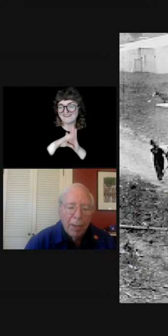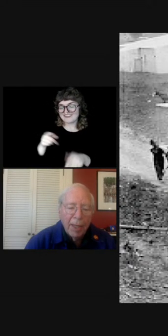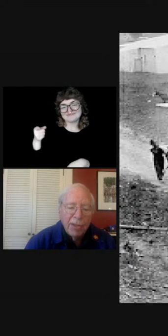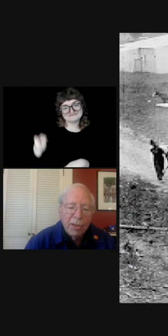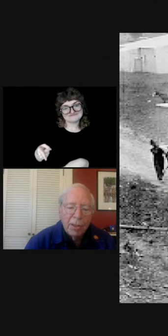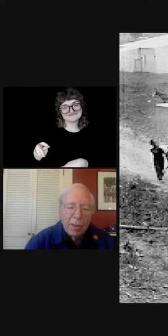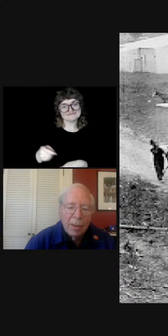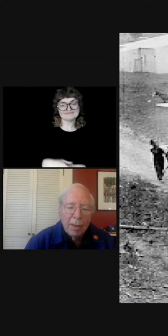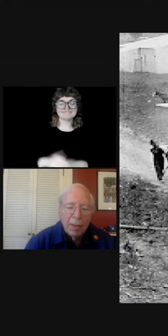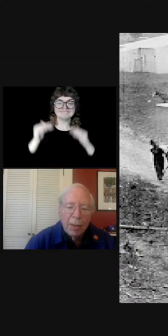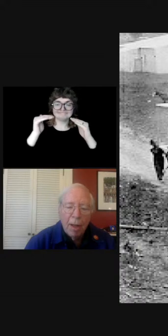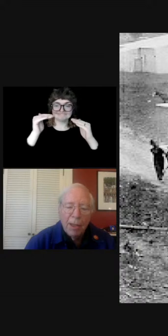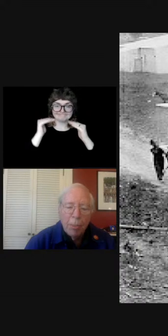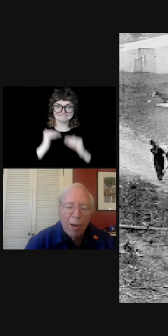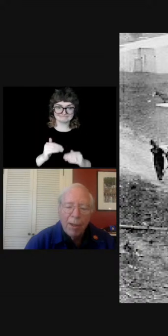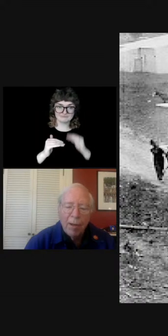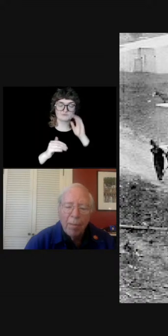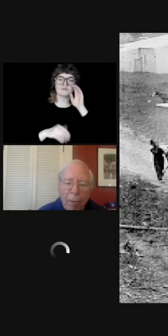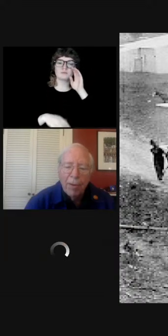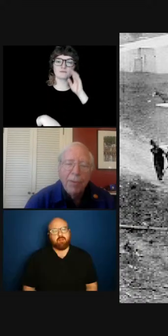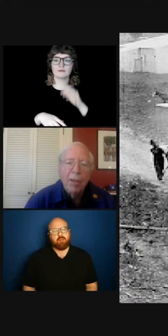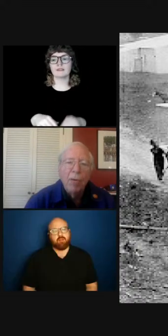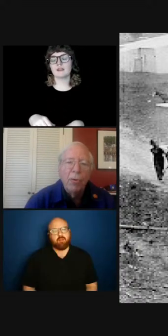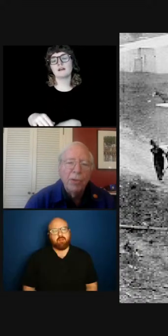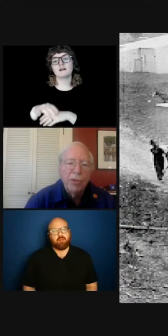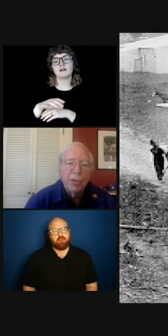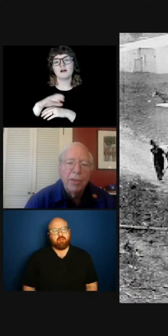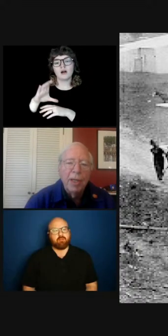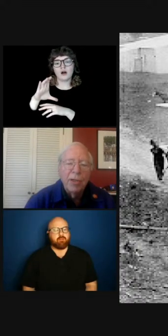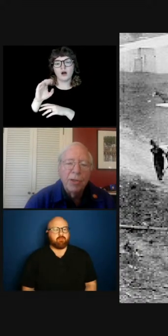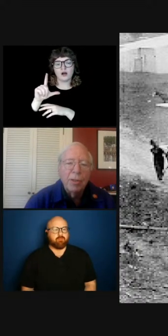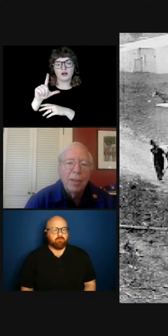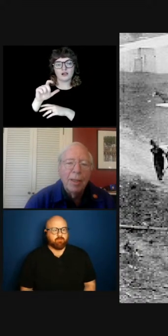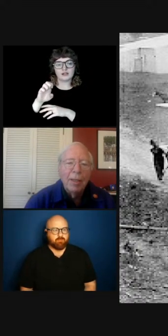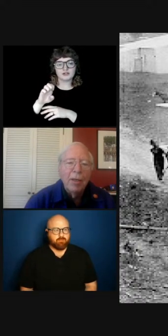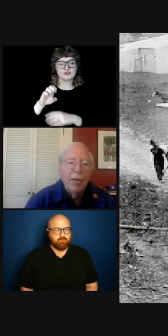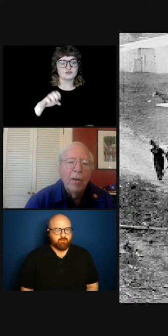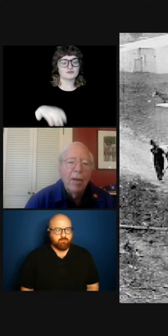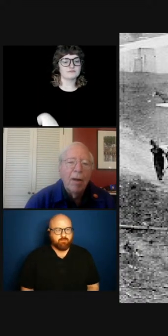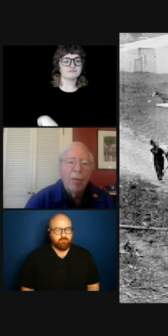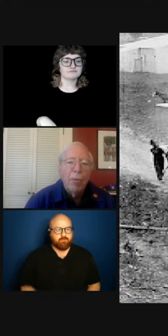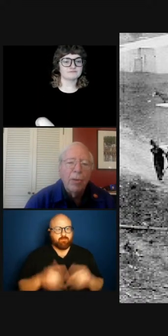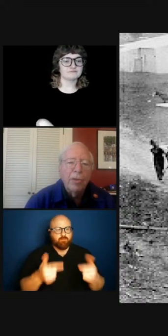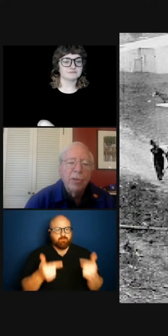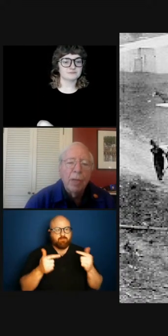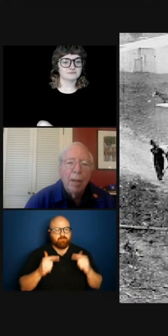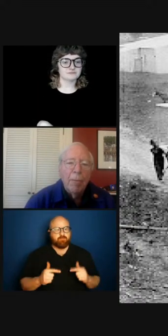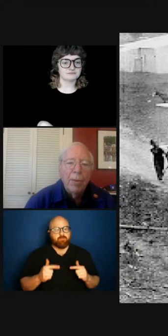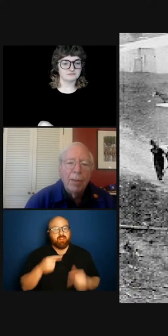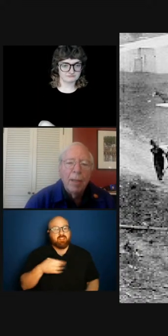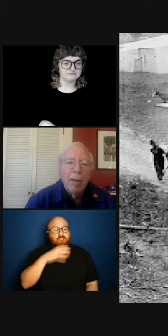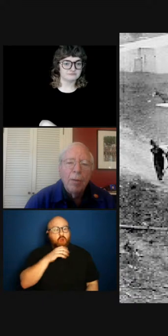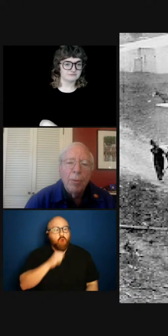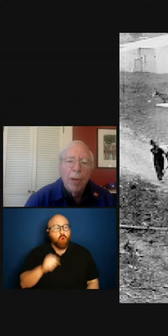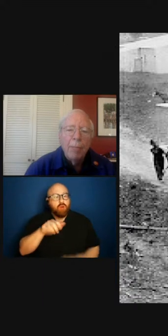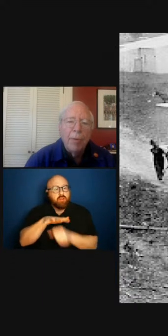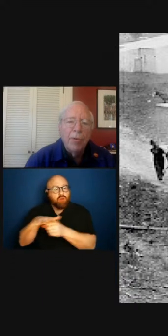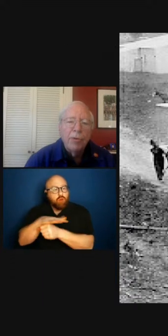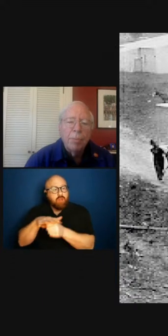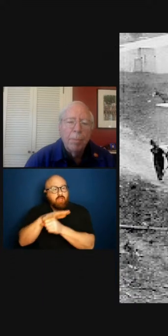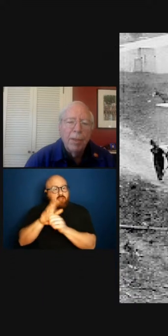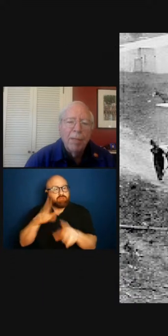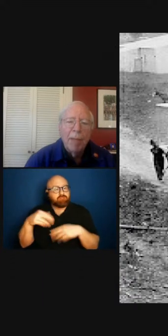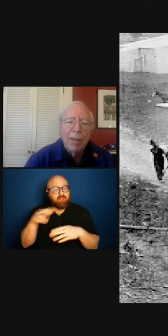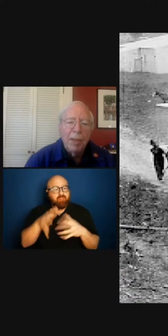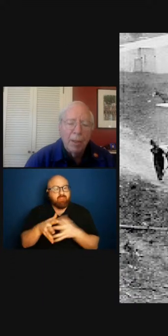a place, the College Park Airport, the oldest in the nation. And here are workers putting the Wright